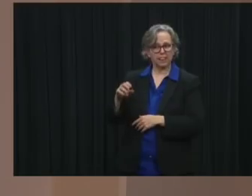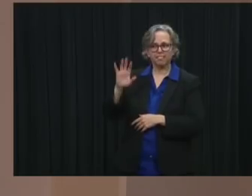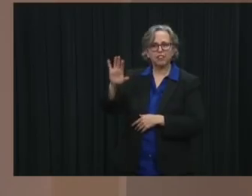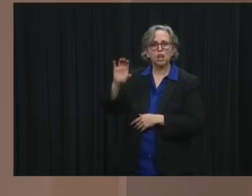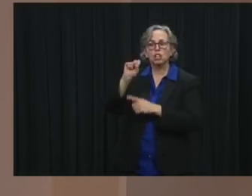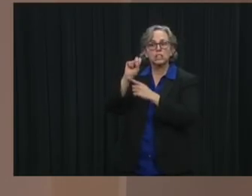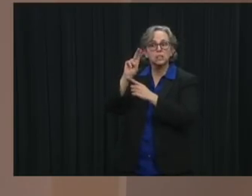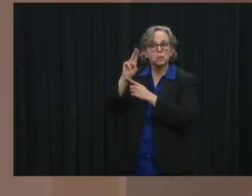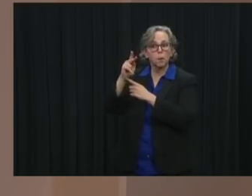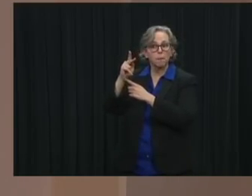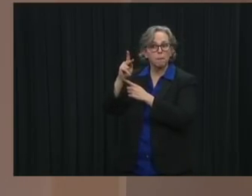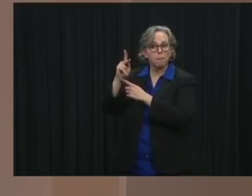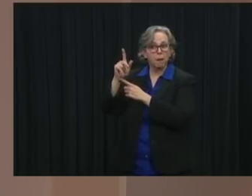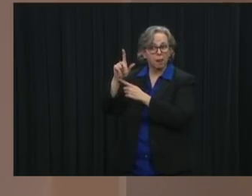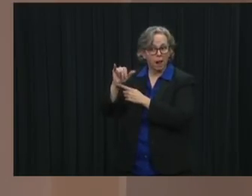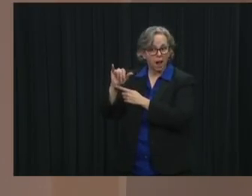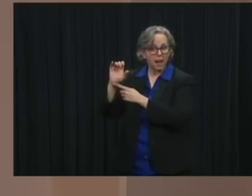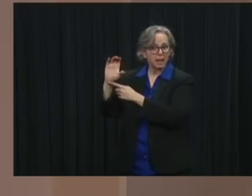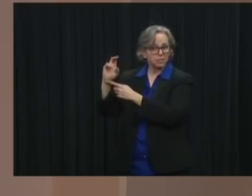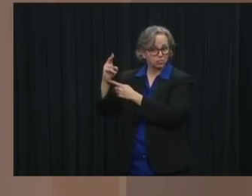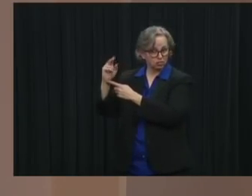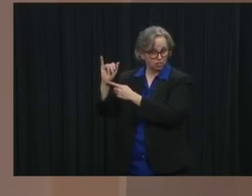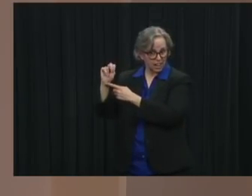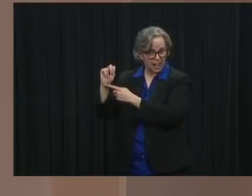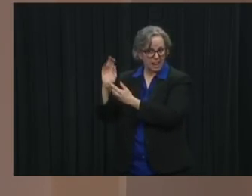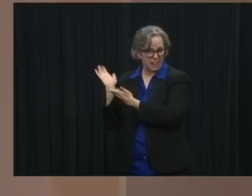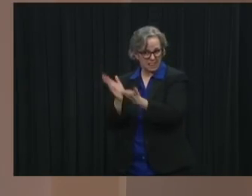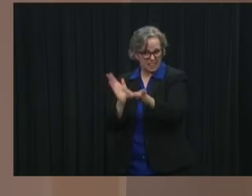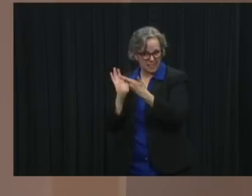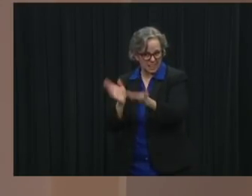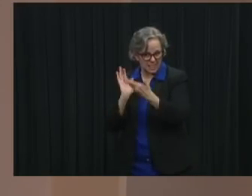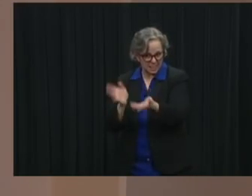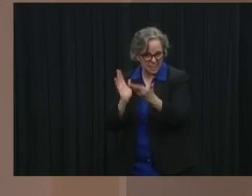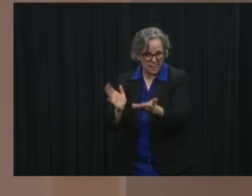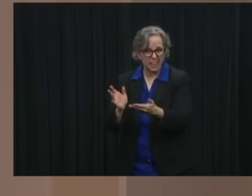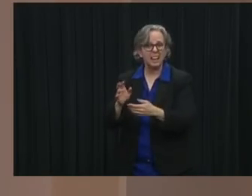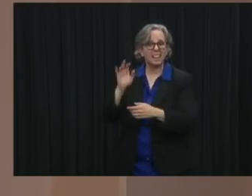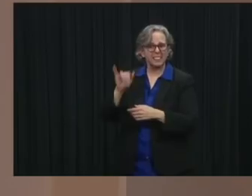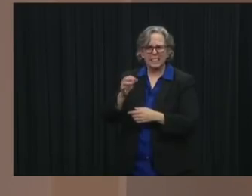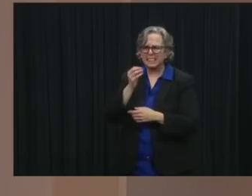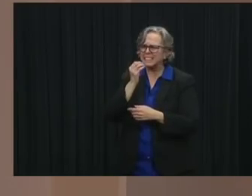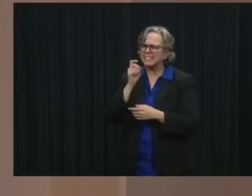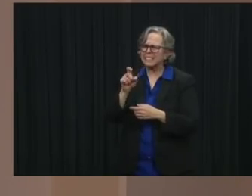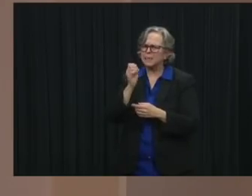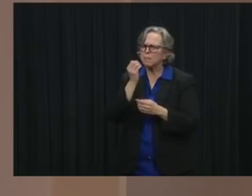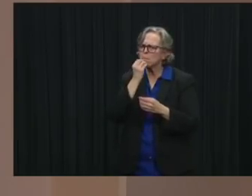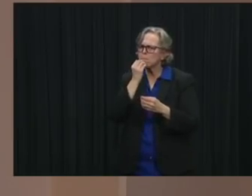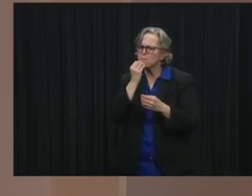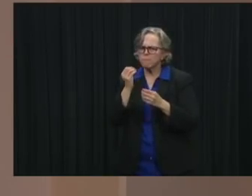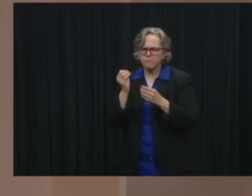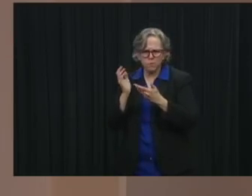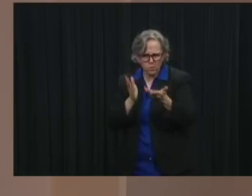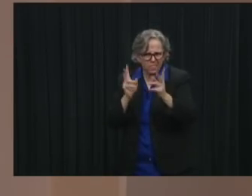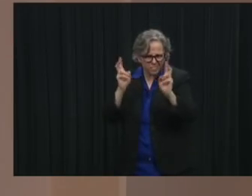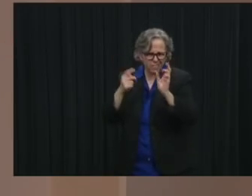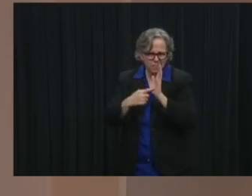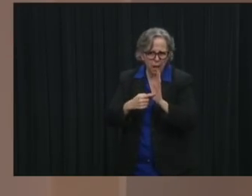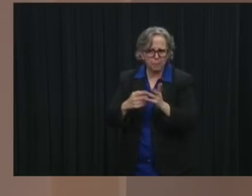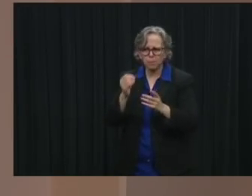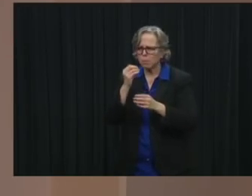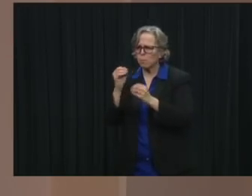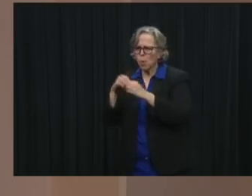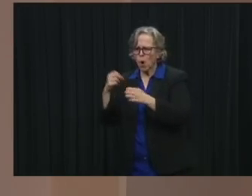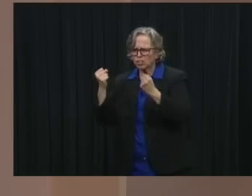chain is that they needed more drivers to be able to and to make sure that they're delivering packages on time. We